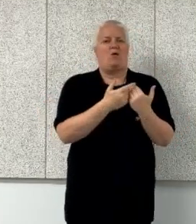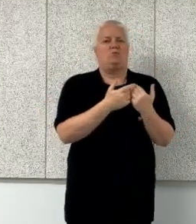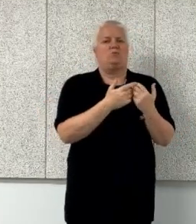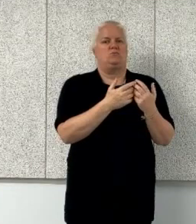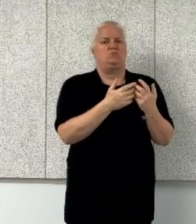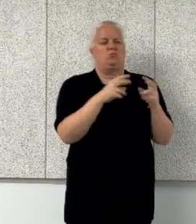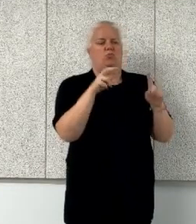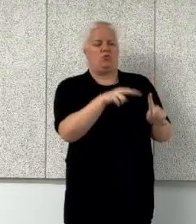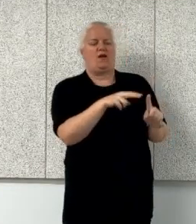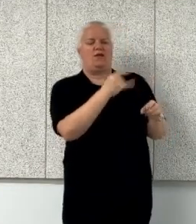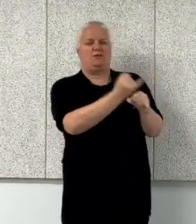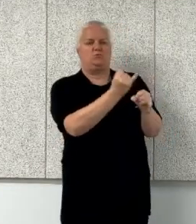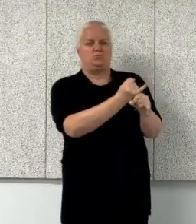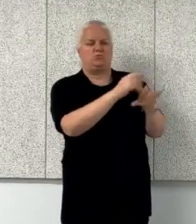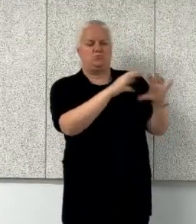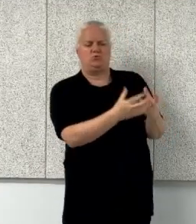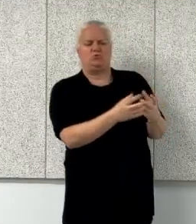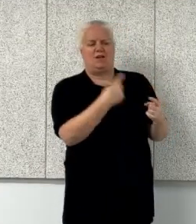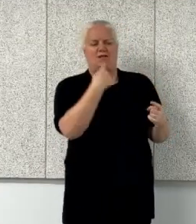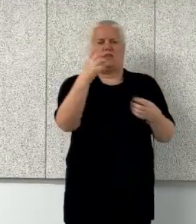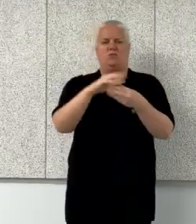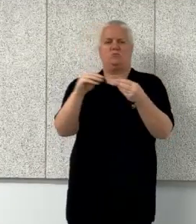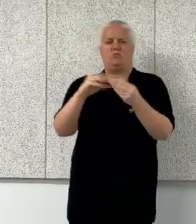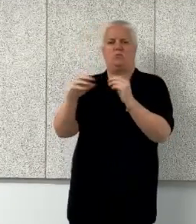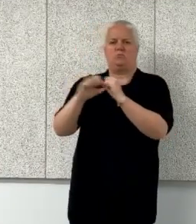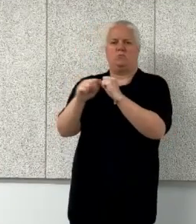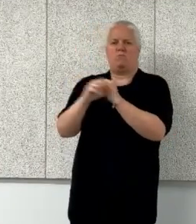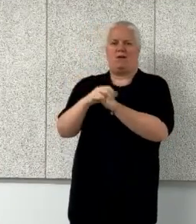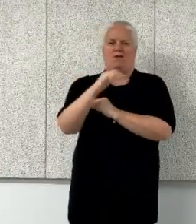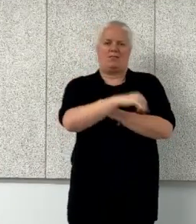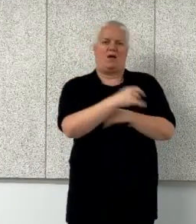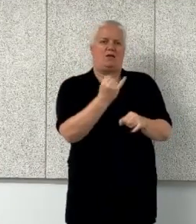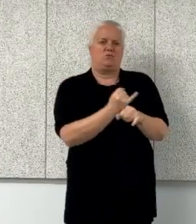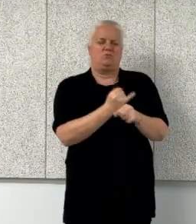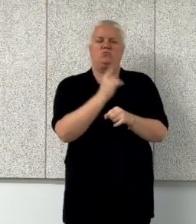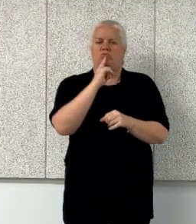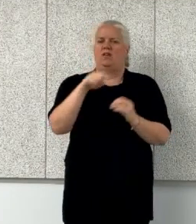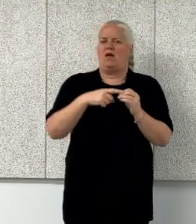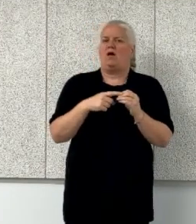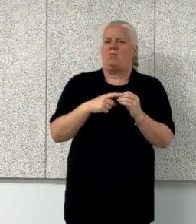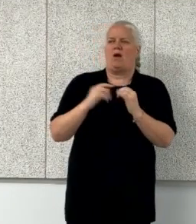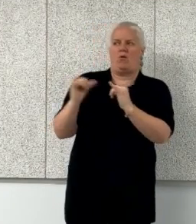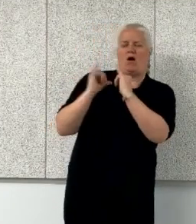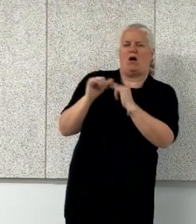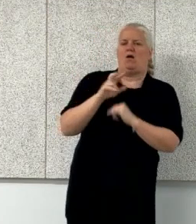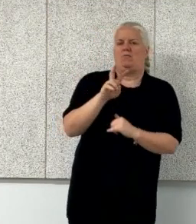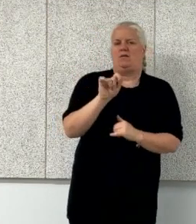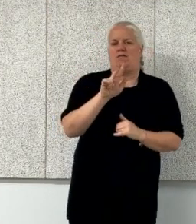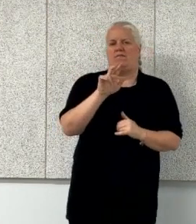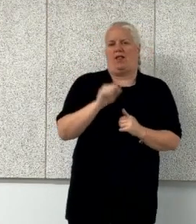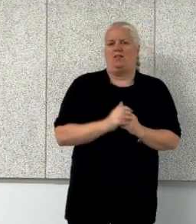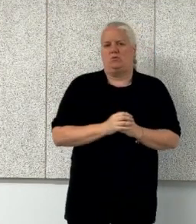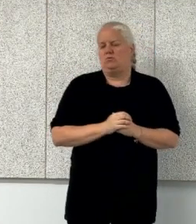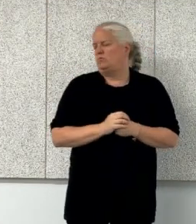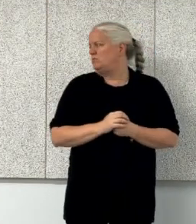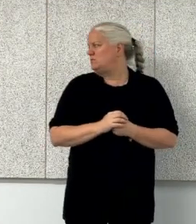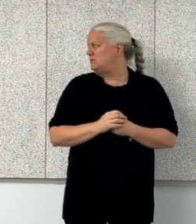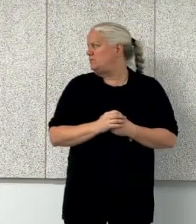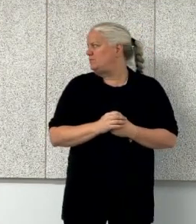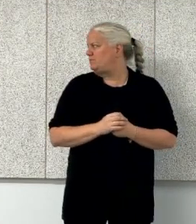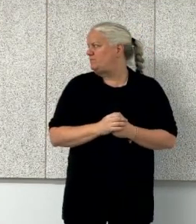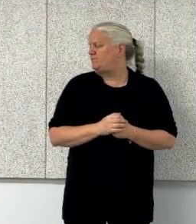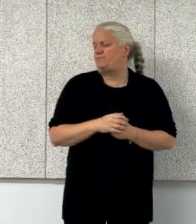about values, but it's also about speaking from one common voice. Mm-hmm. Can I just add to that You know, so often, and I say this particularly to